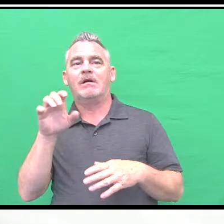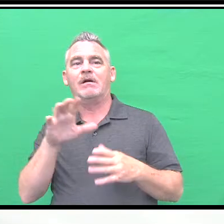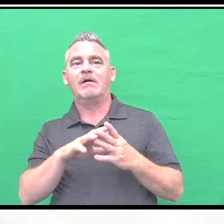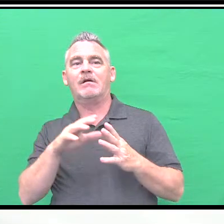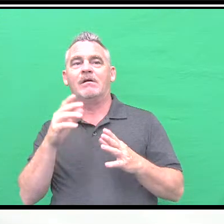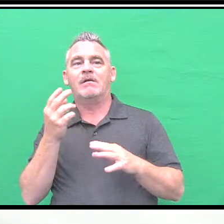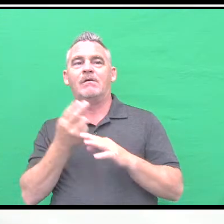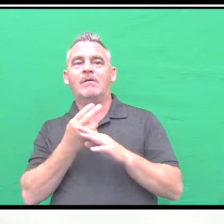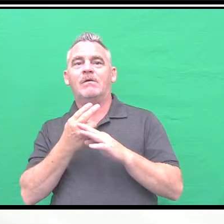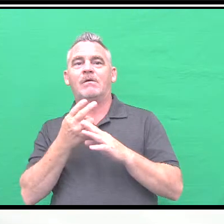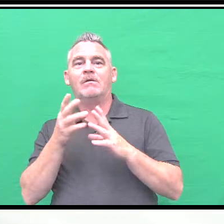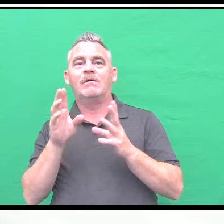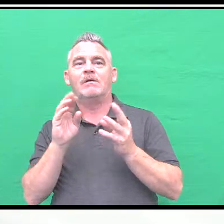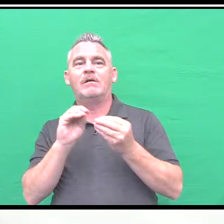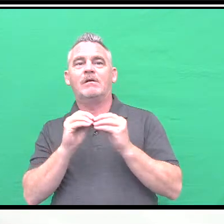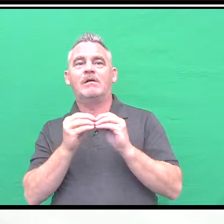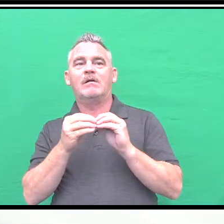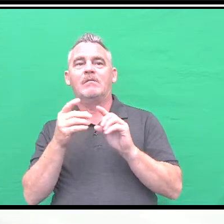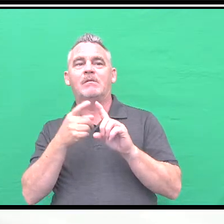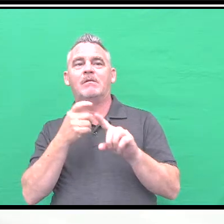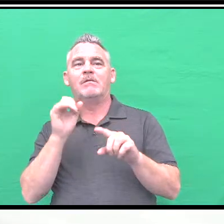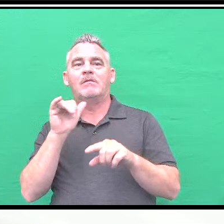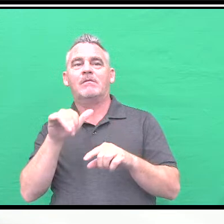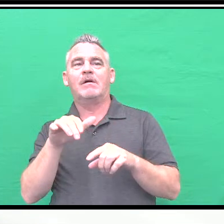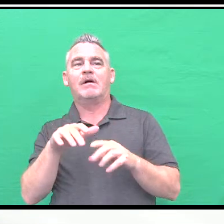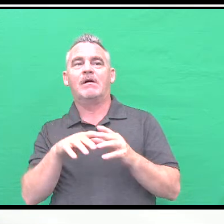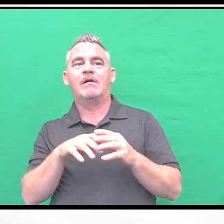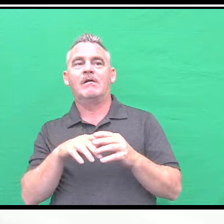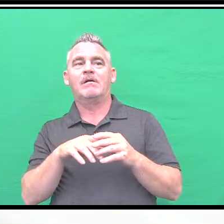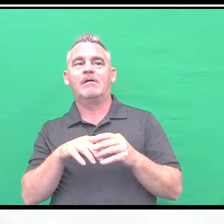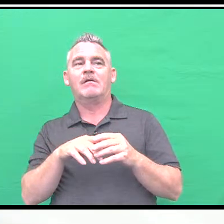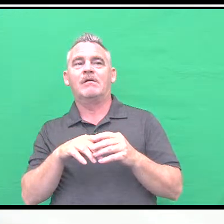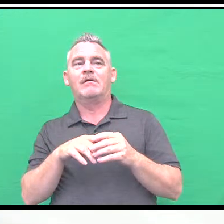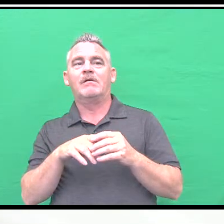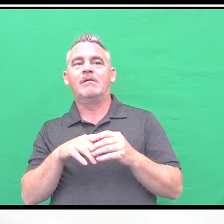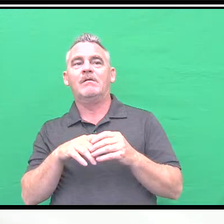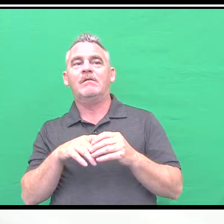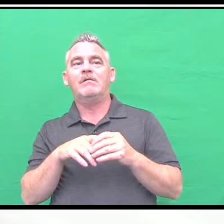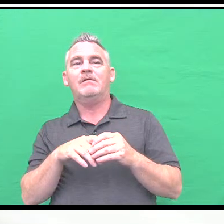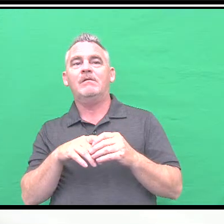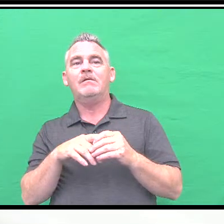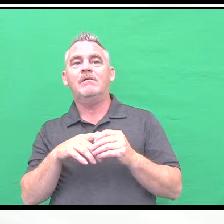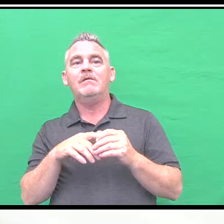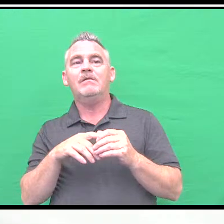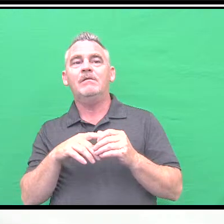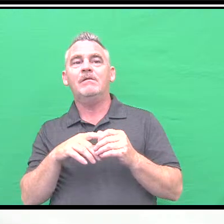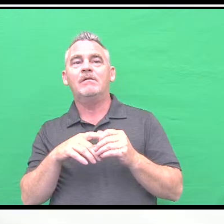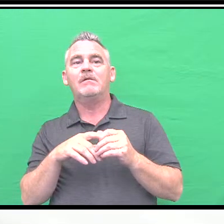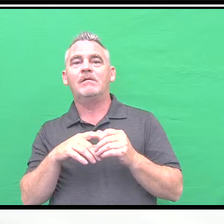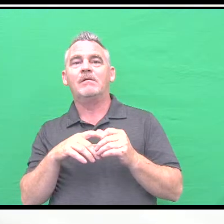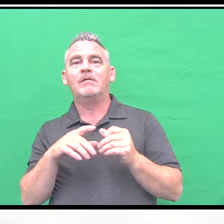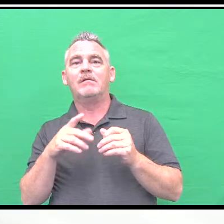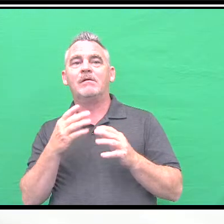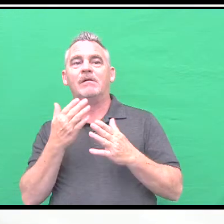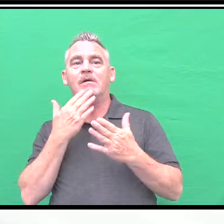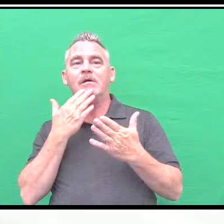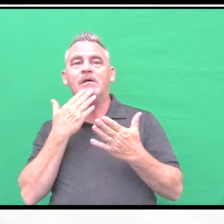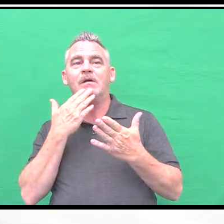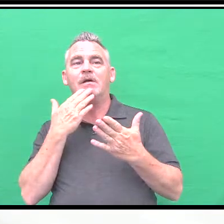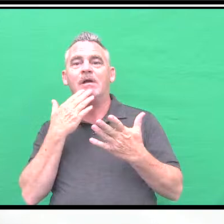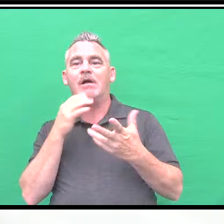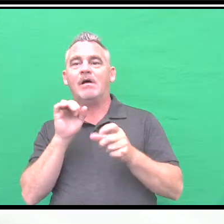and collaboration with our colleagues in several departments. So I'd like to thank our colleagues in maintenance and operations,